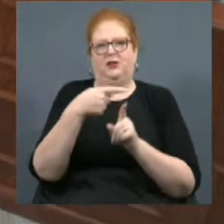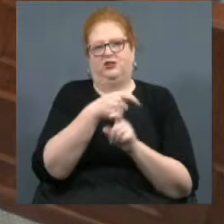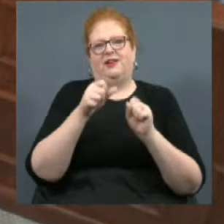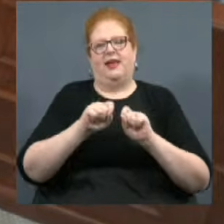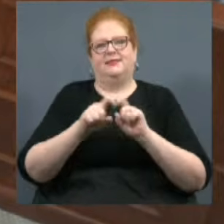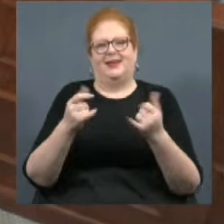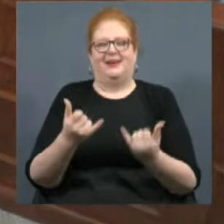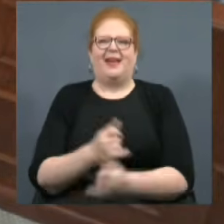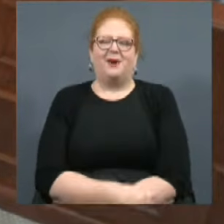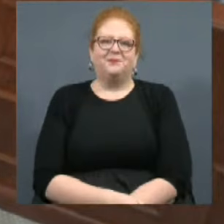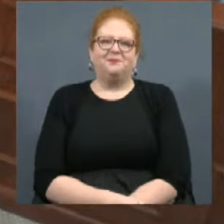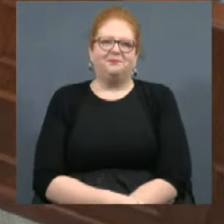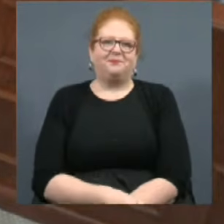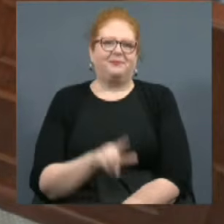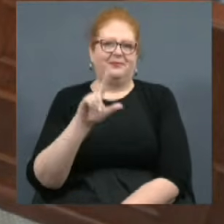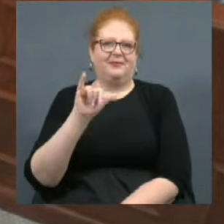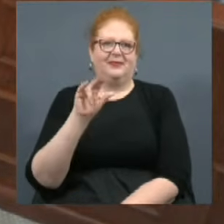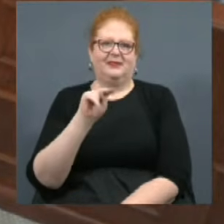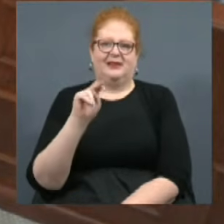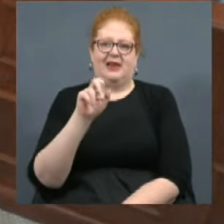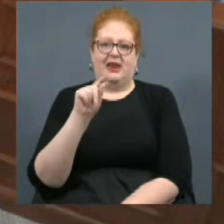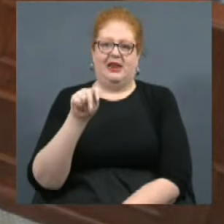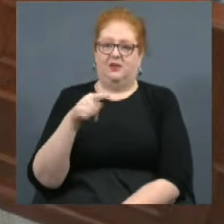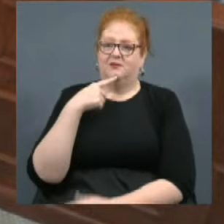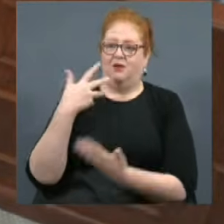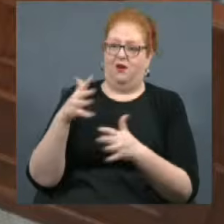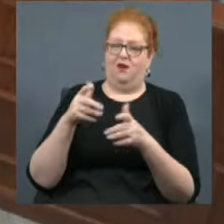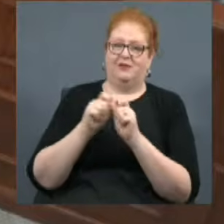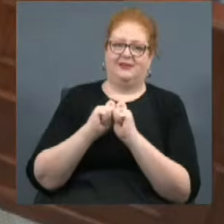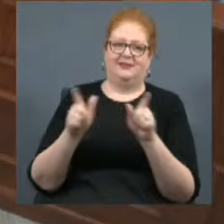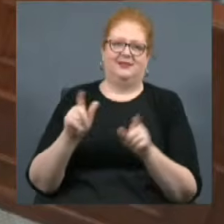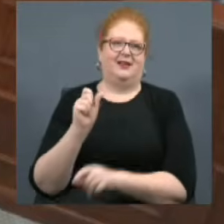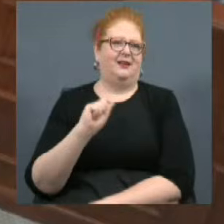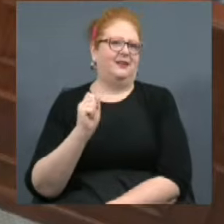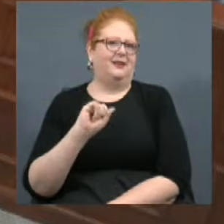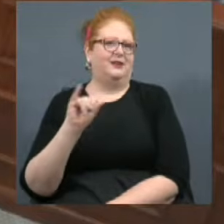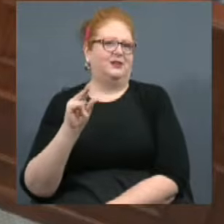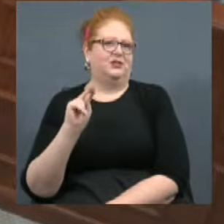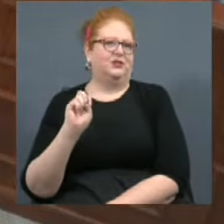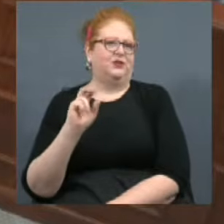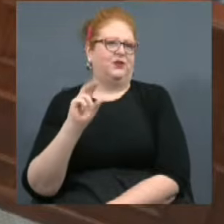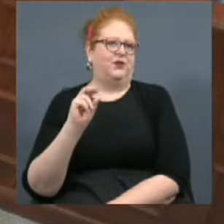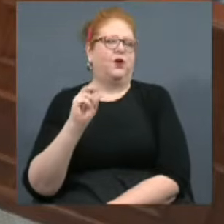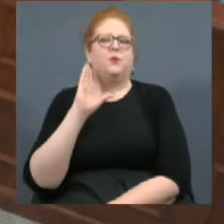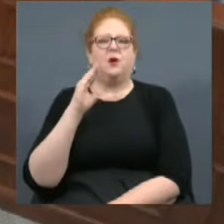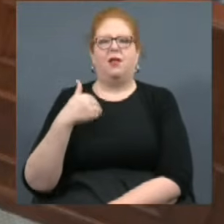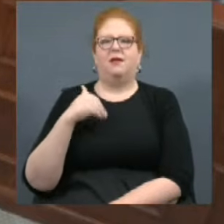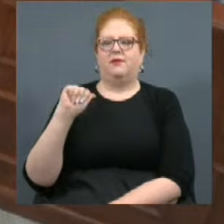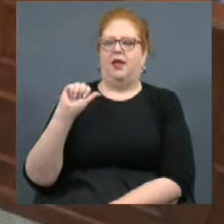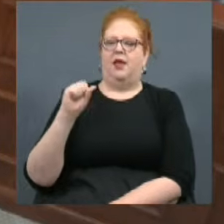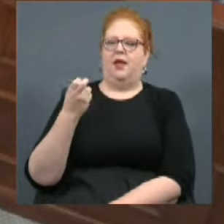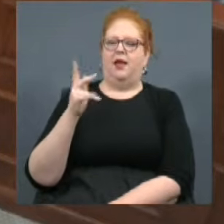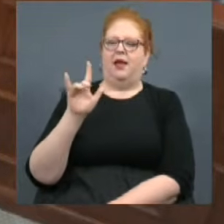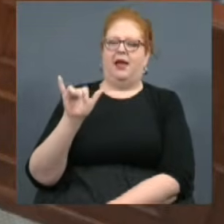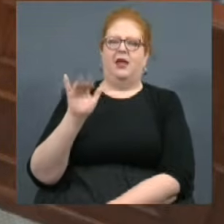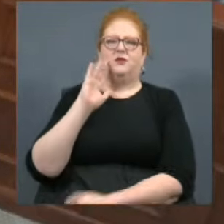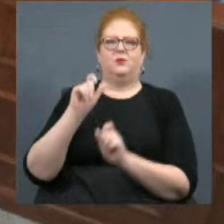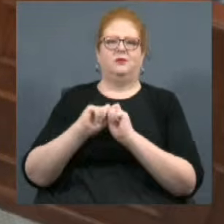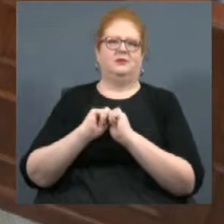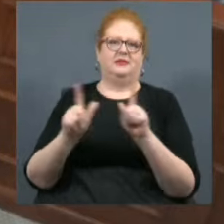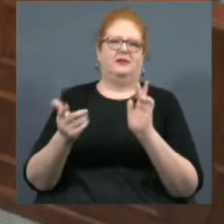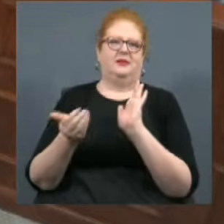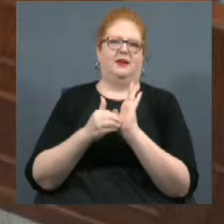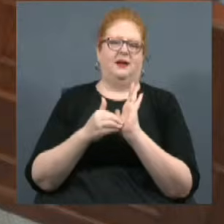much. Lynette, did you say it was already sent? We'll get Ashley to resend it to everybody. See if Ashley would have sent it